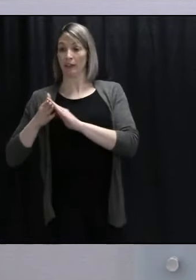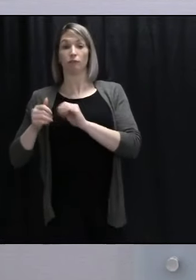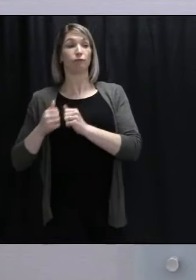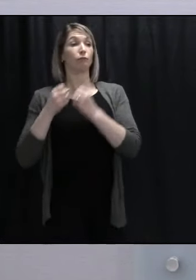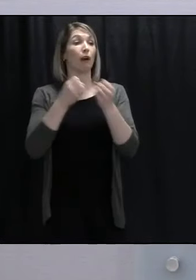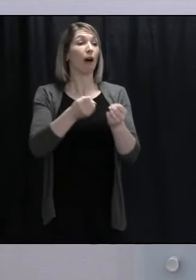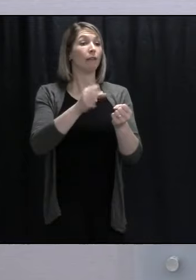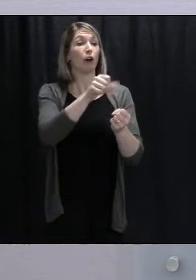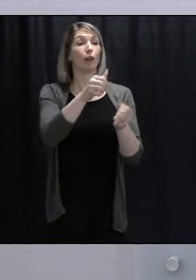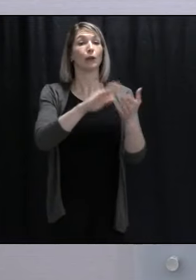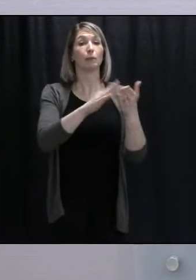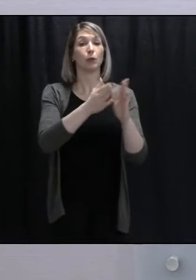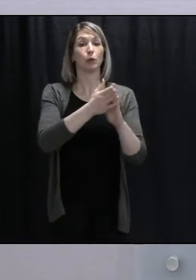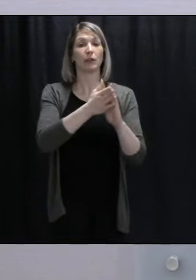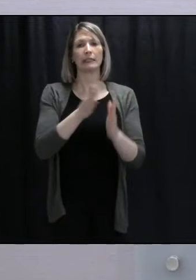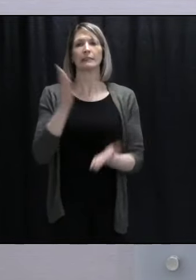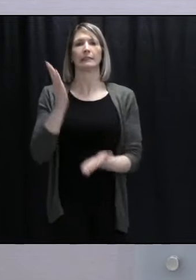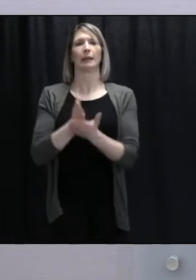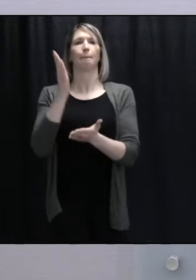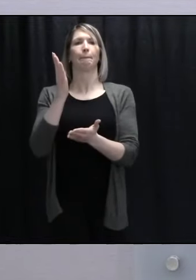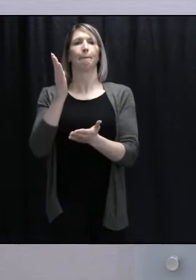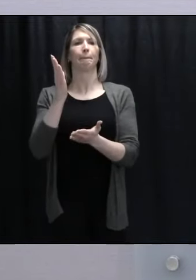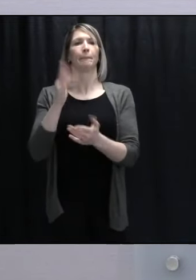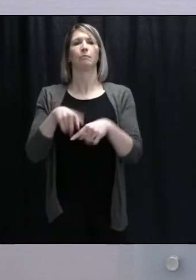on travel within the province?